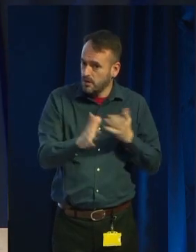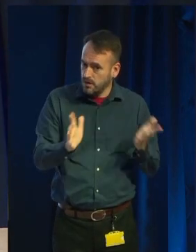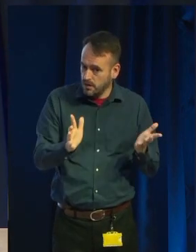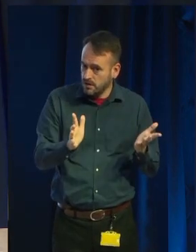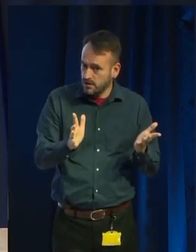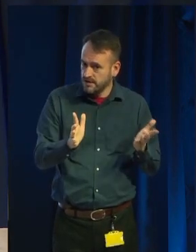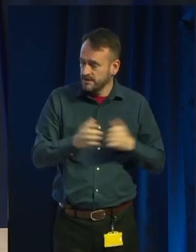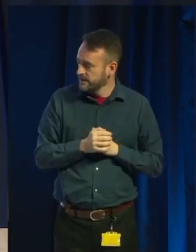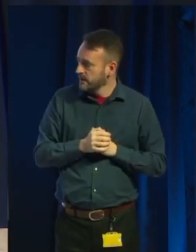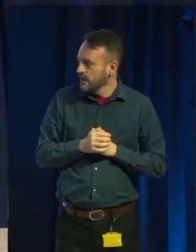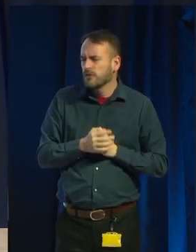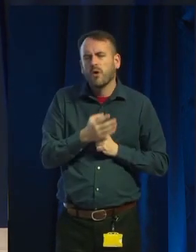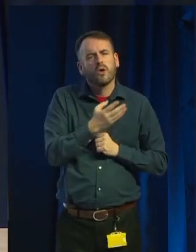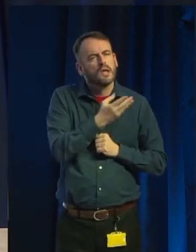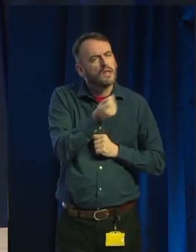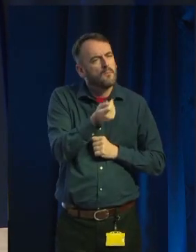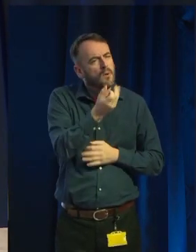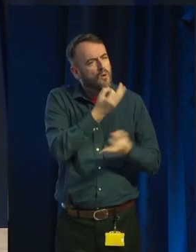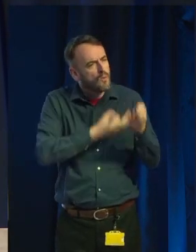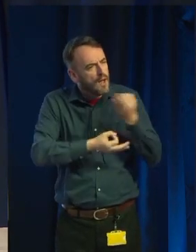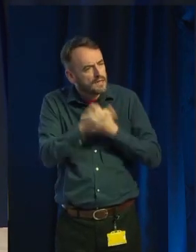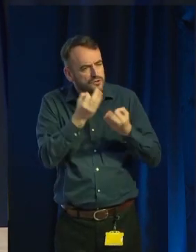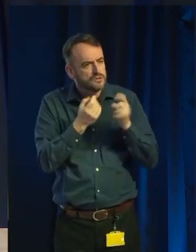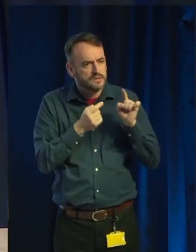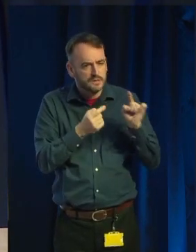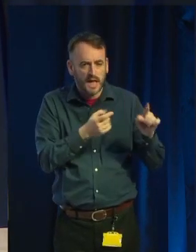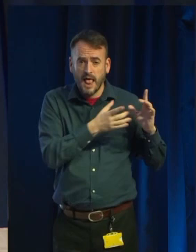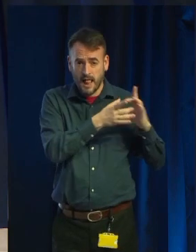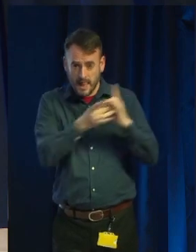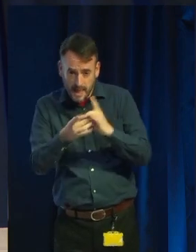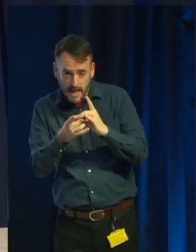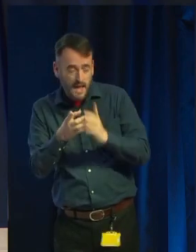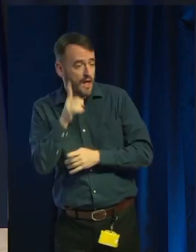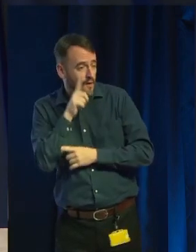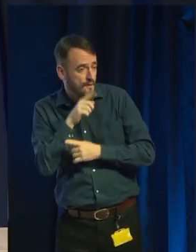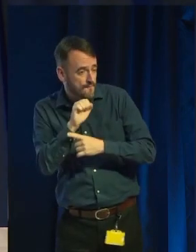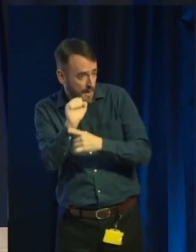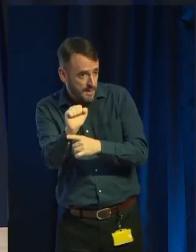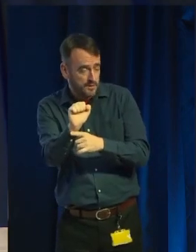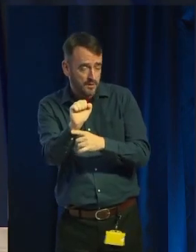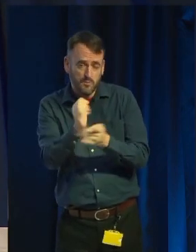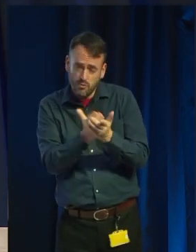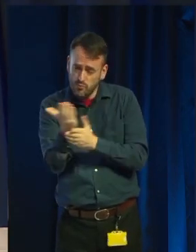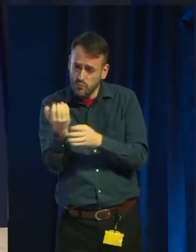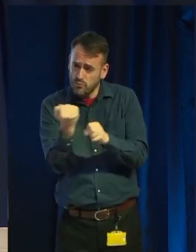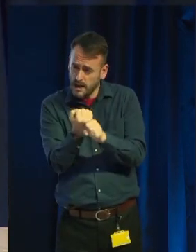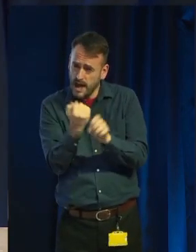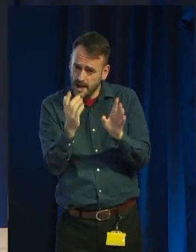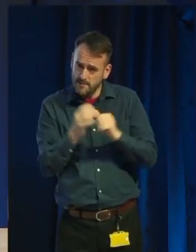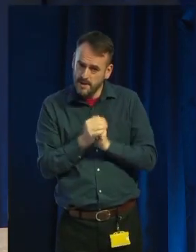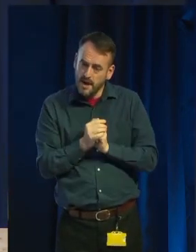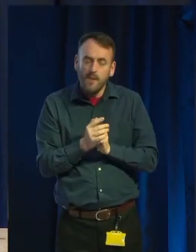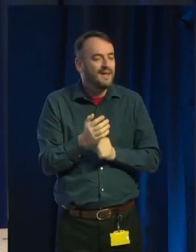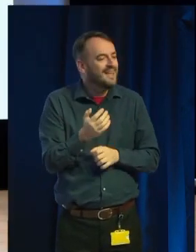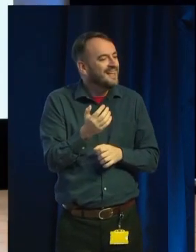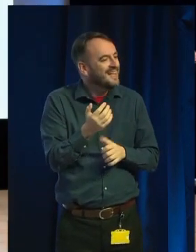the questions resonate with feminism in this game, but it's not the main focus because it's an